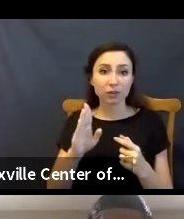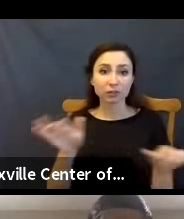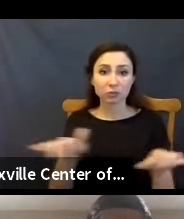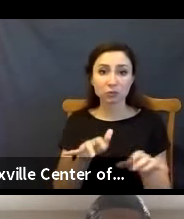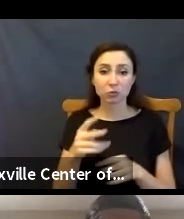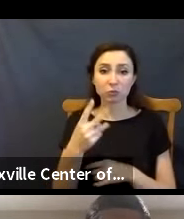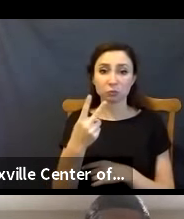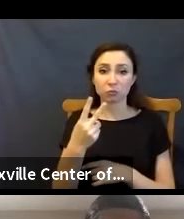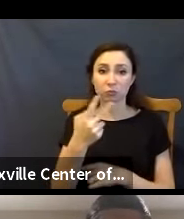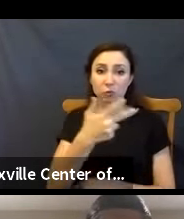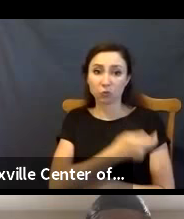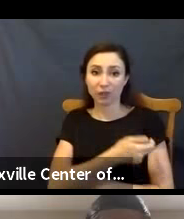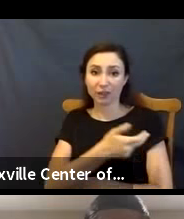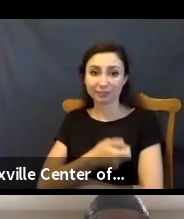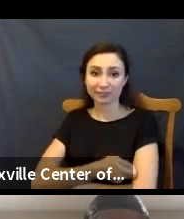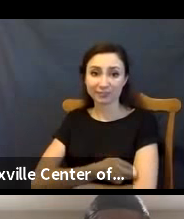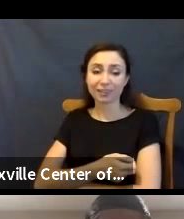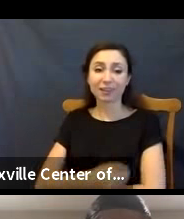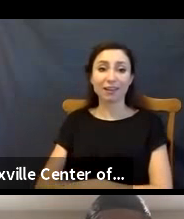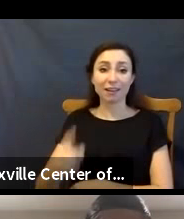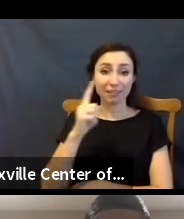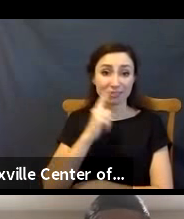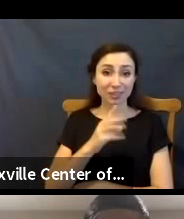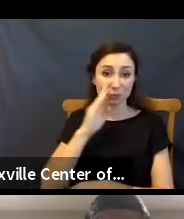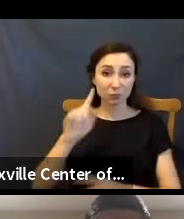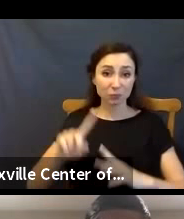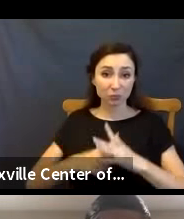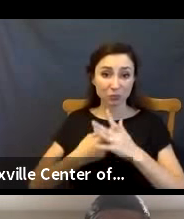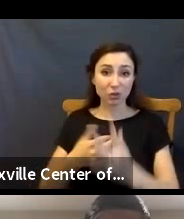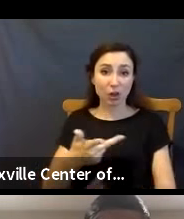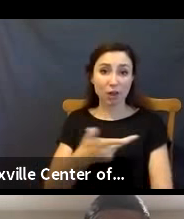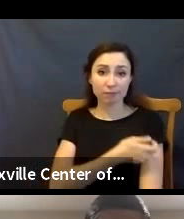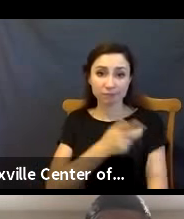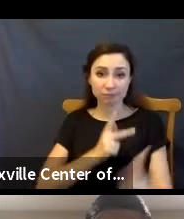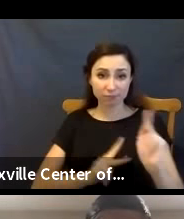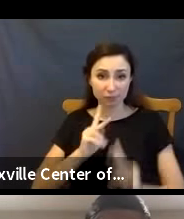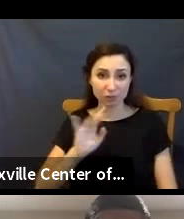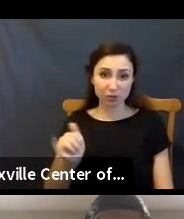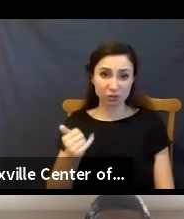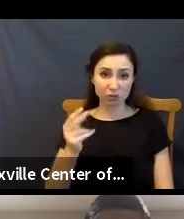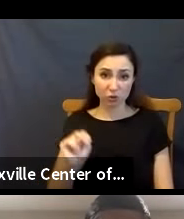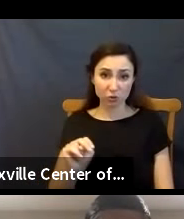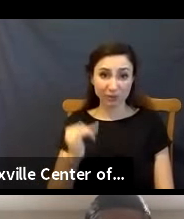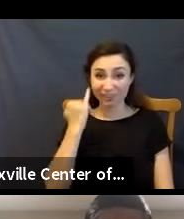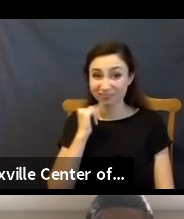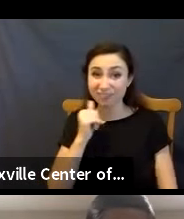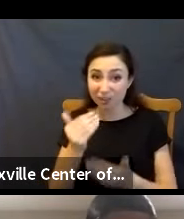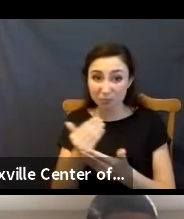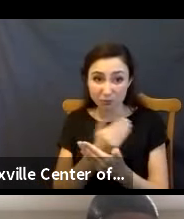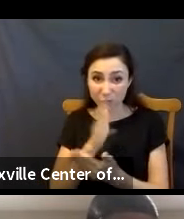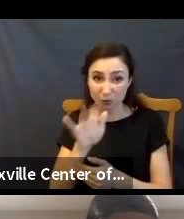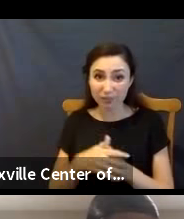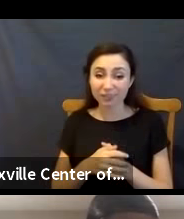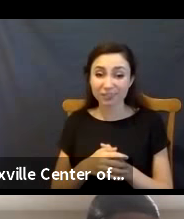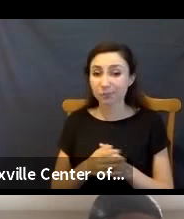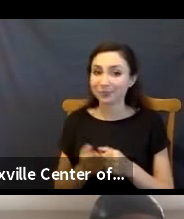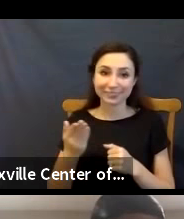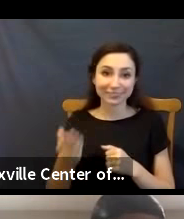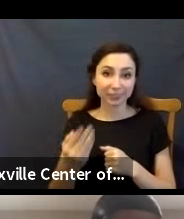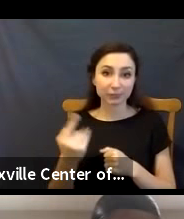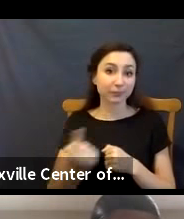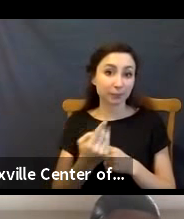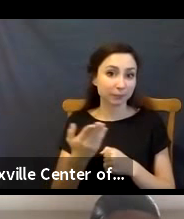shot, but I think we're going to be vaccinating people in January, if not before. And so, it is there is